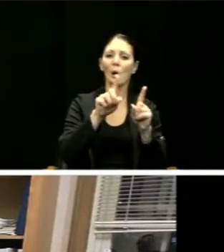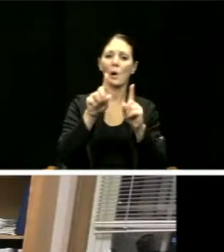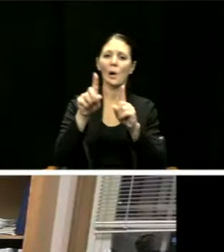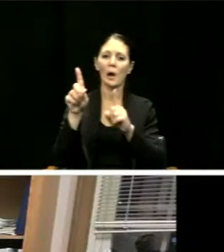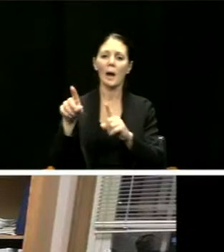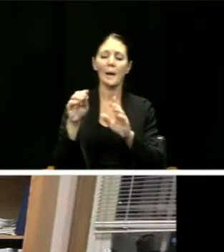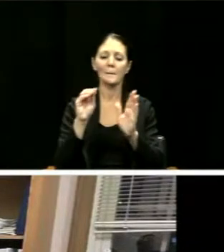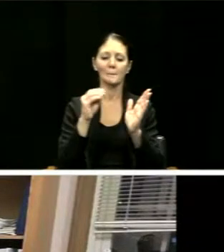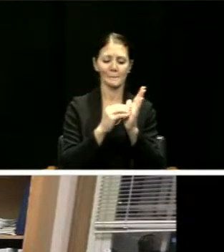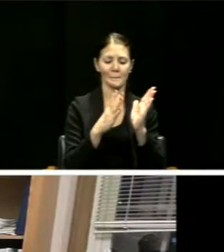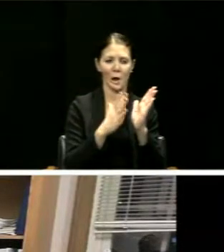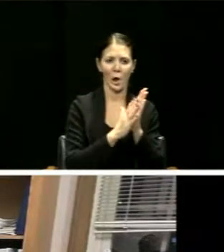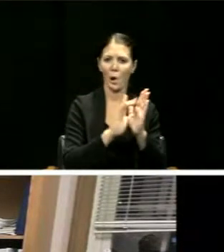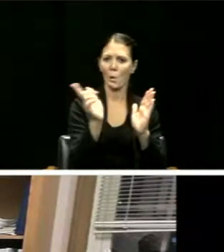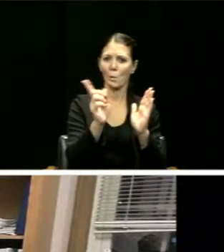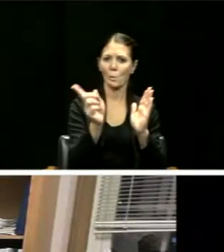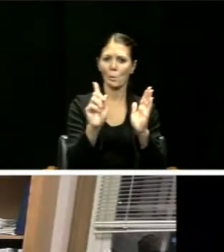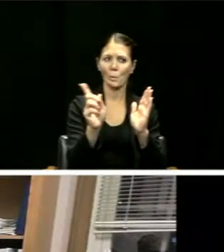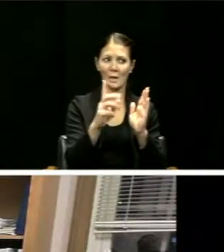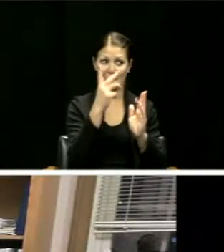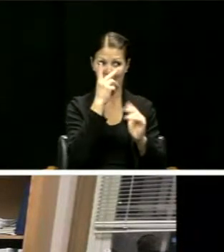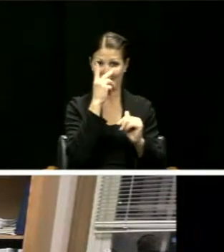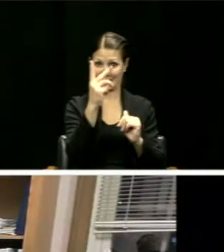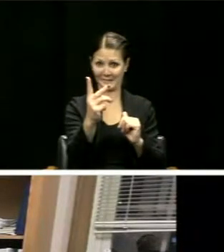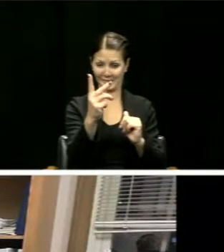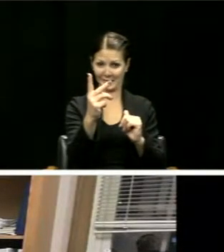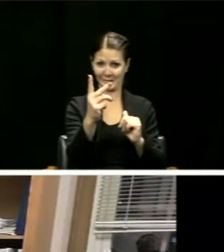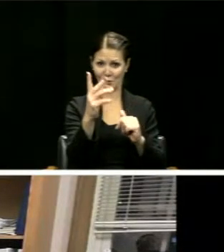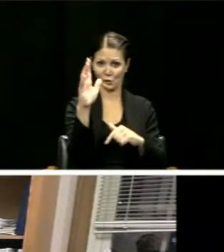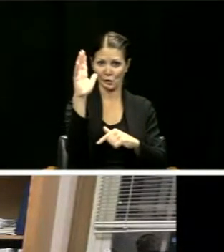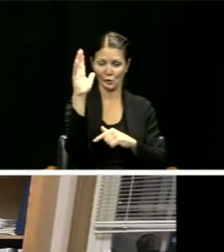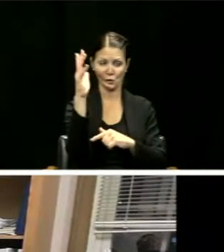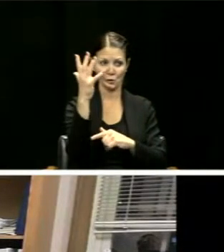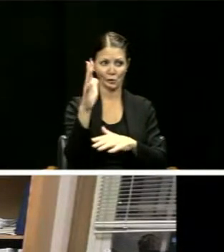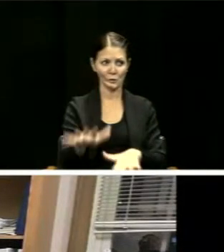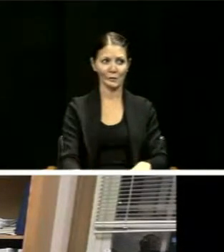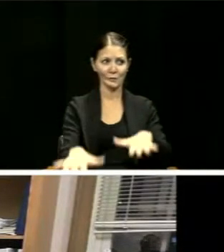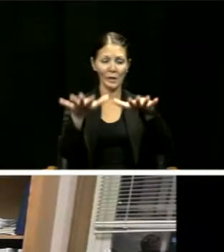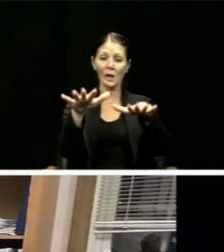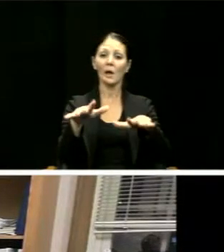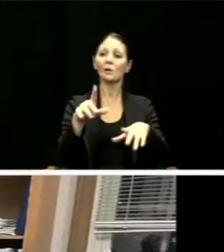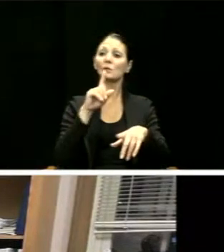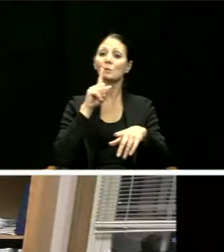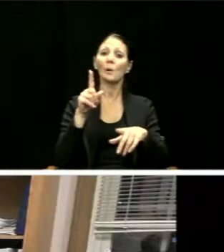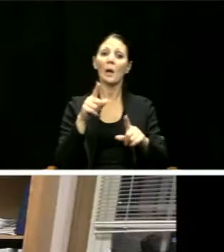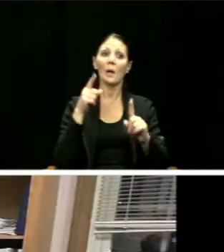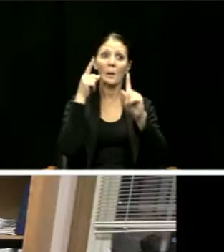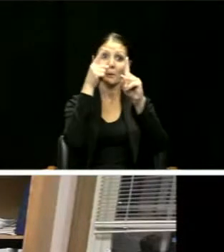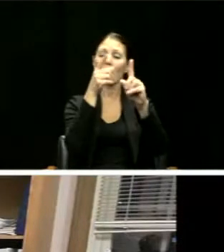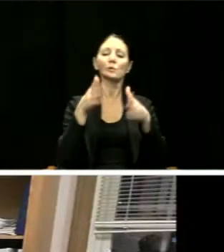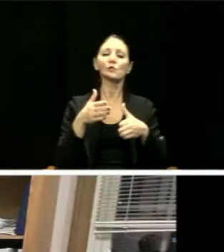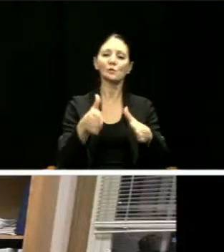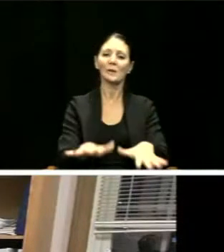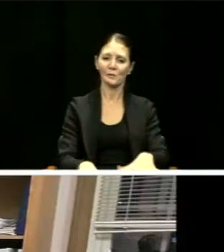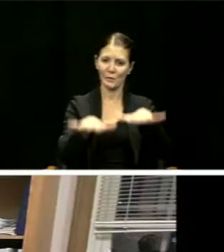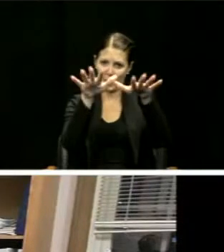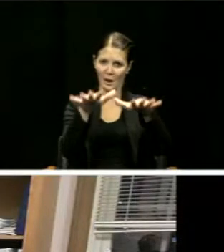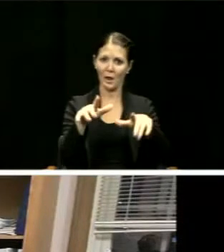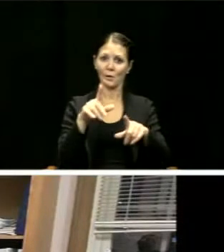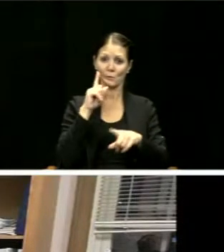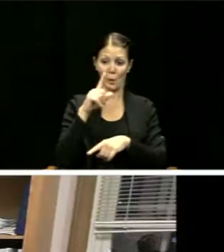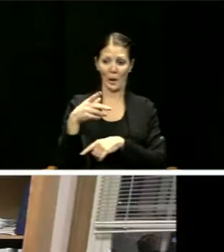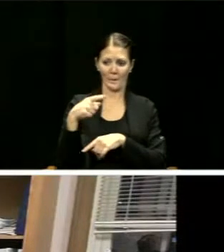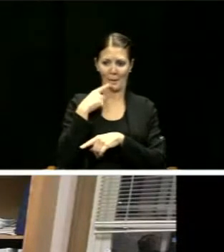mark where they see street flooding. So the primary focus of the drainage study was street flooding, just from a public